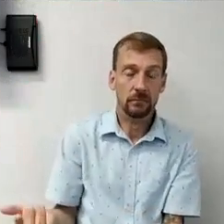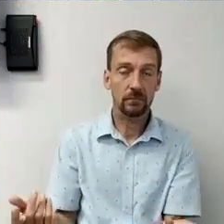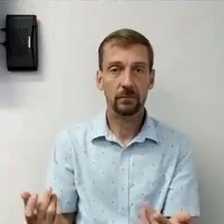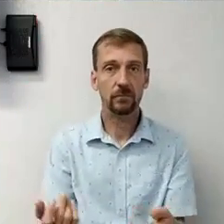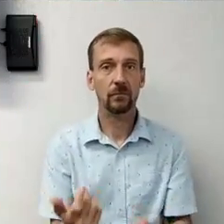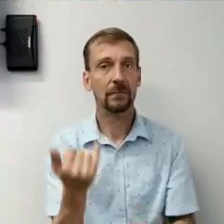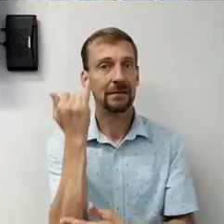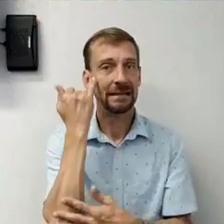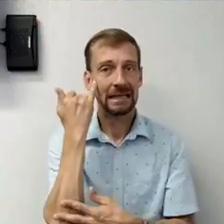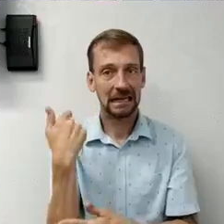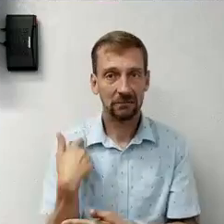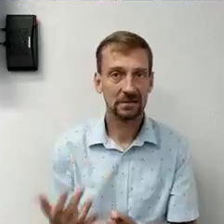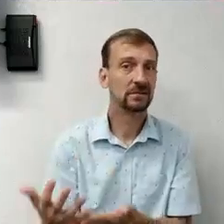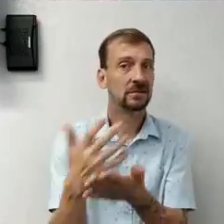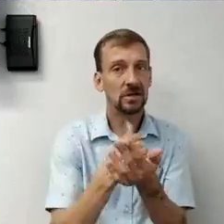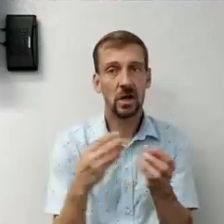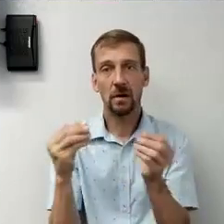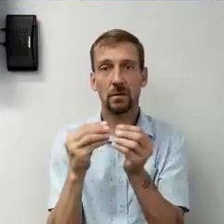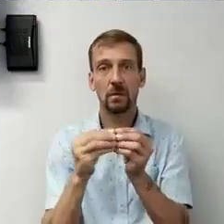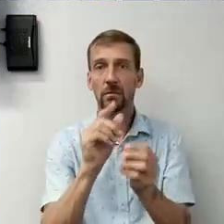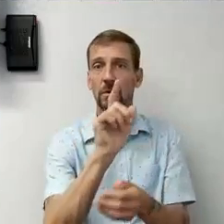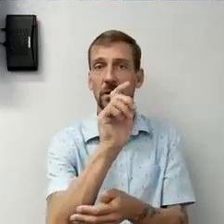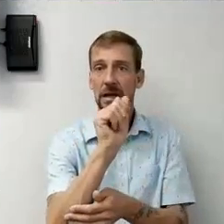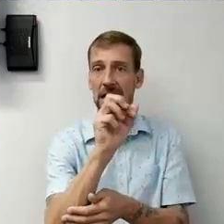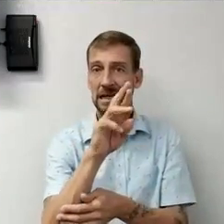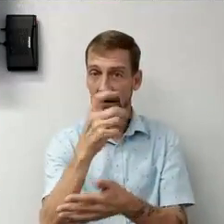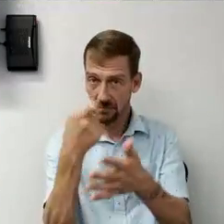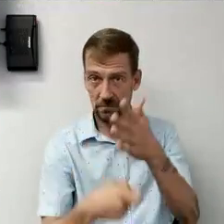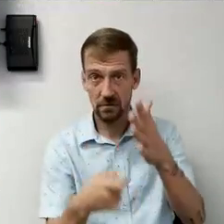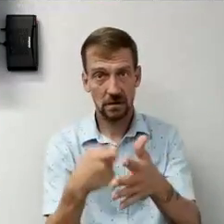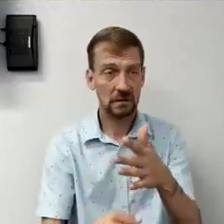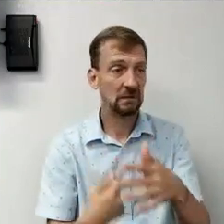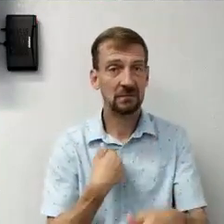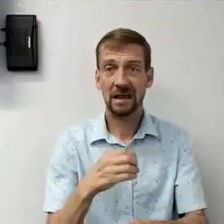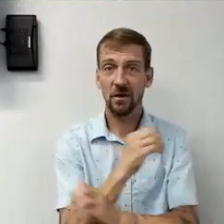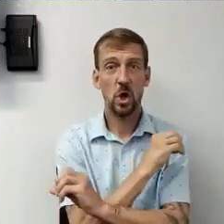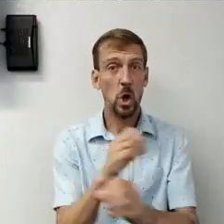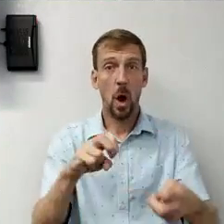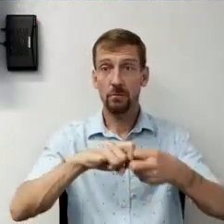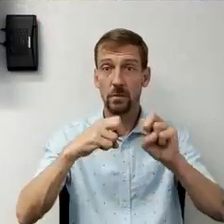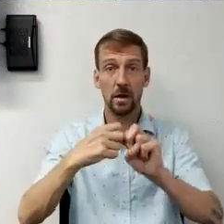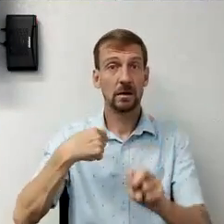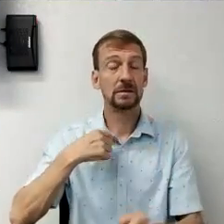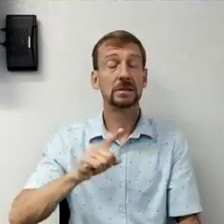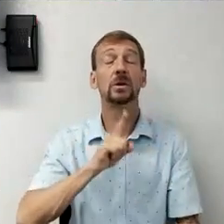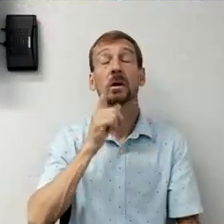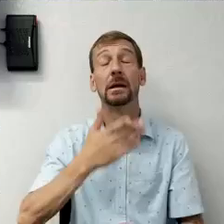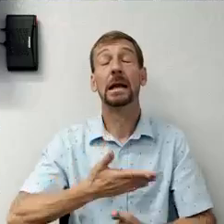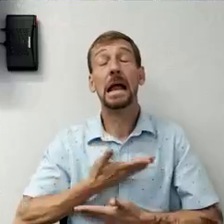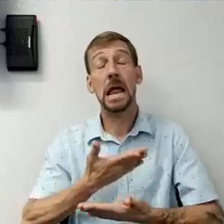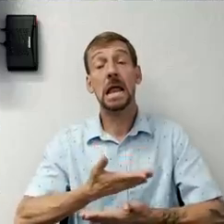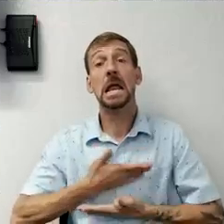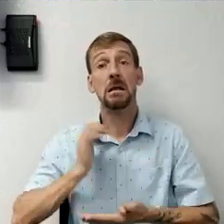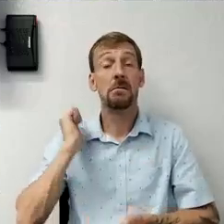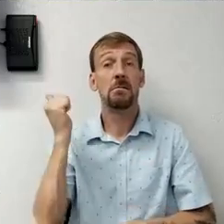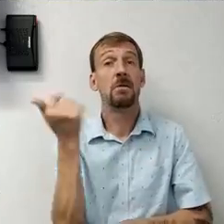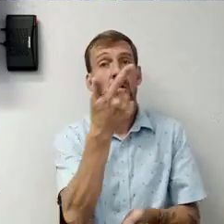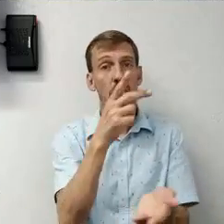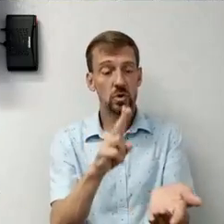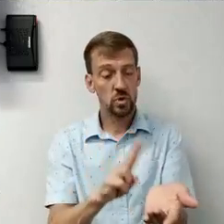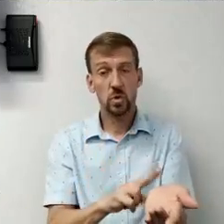know, labor costs, and I have no qualms about it. I mean, again, I'm so grateful to all of our